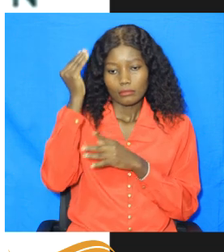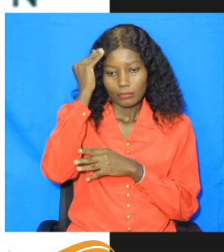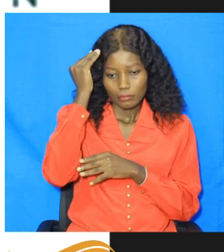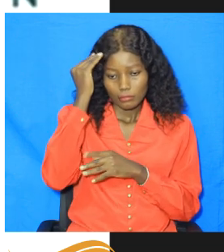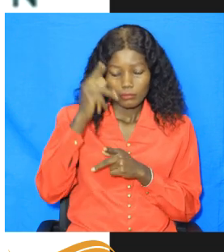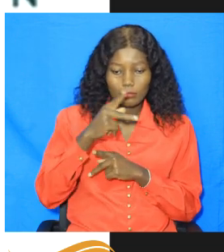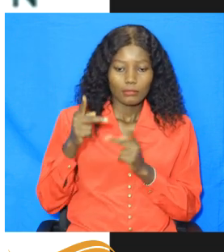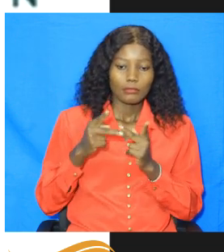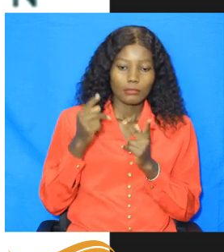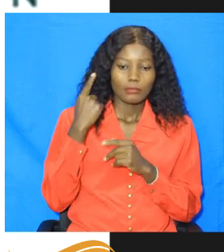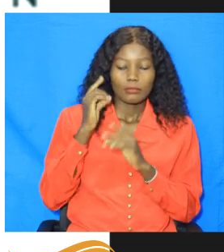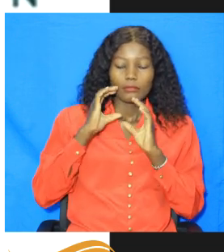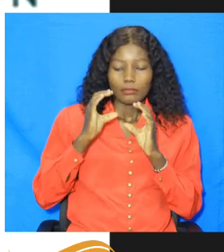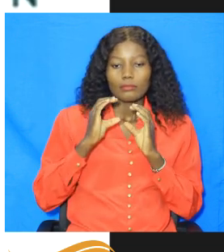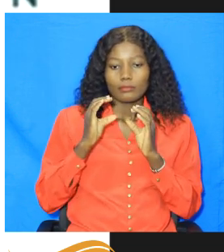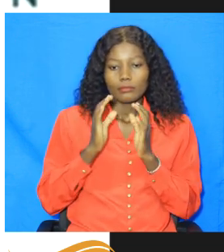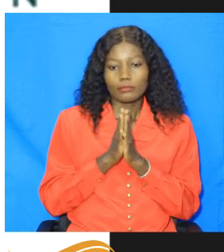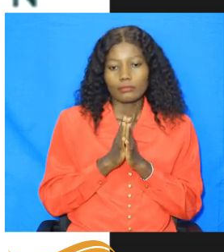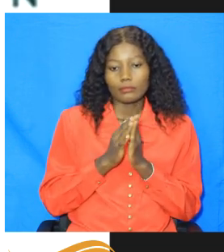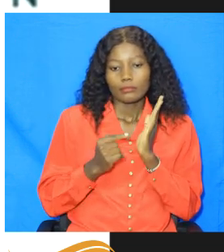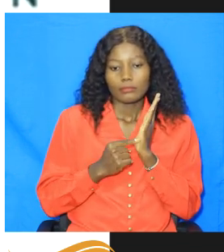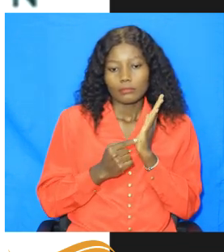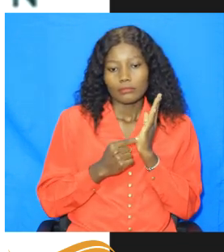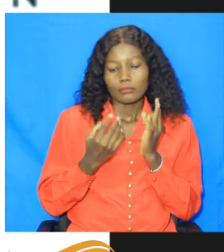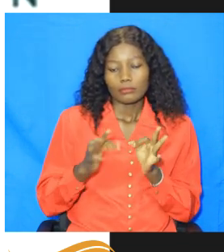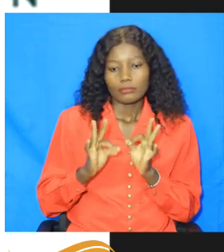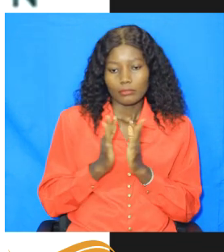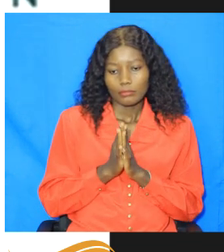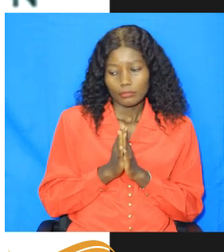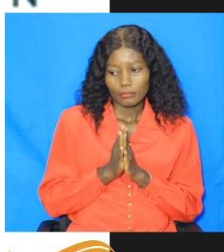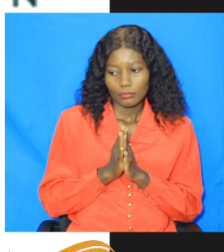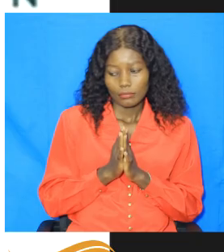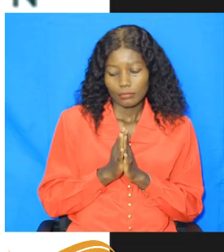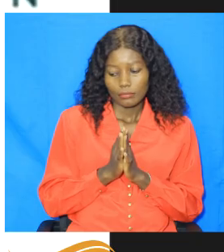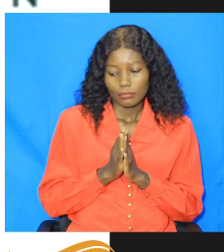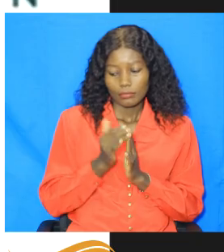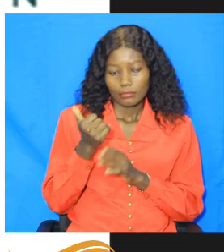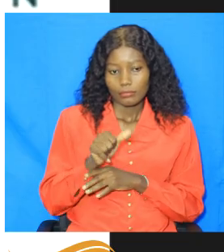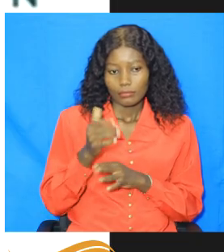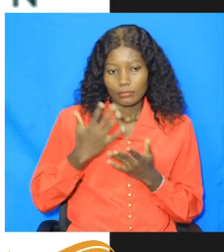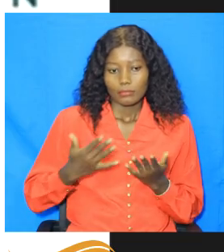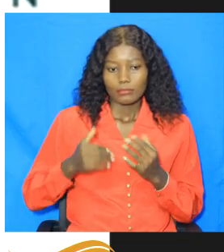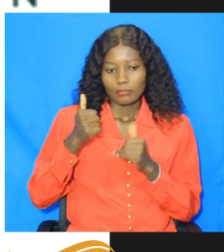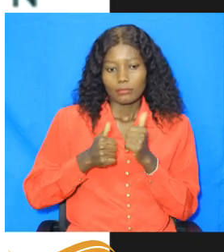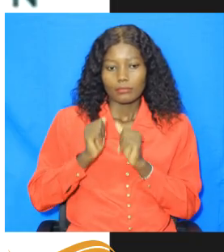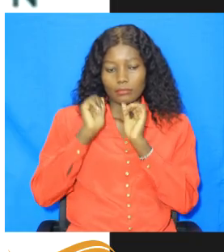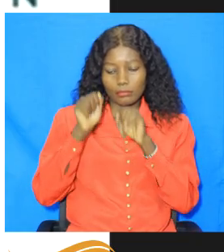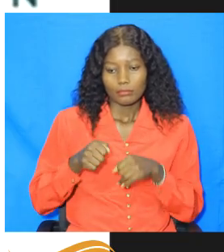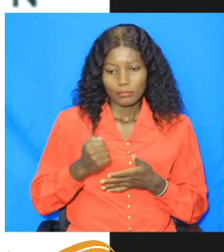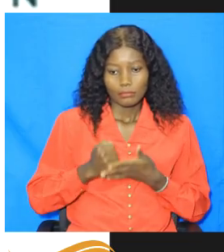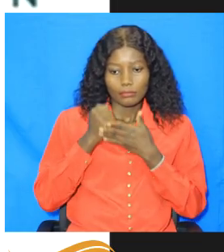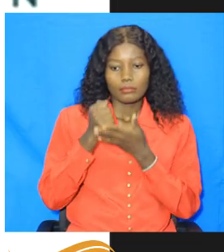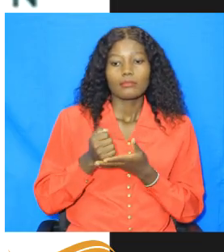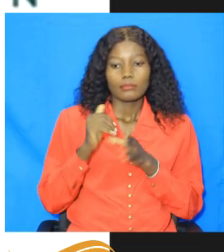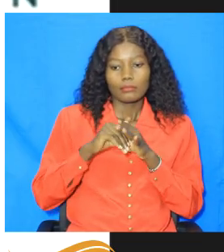educational platform for coaches, technical officials, and anything that can help in terms of growing